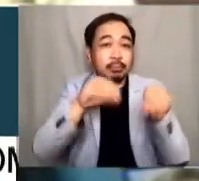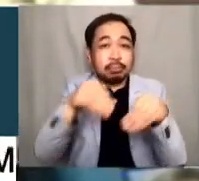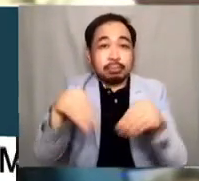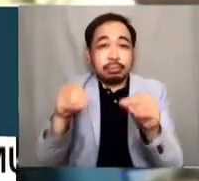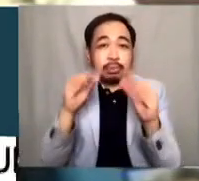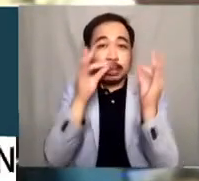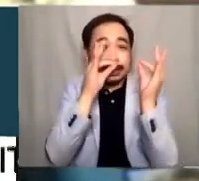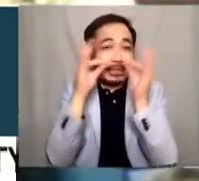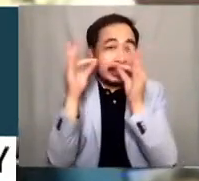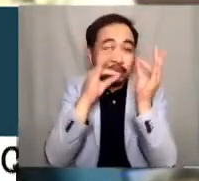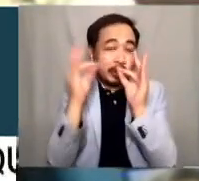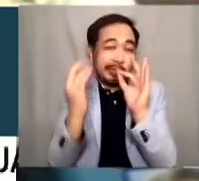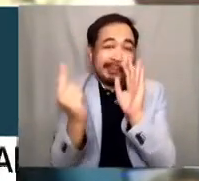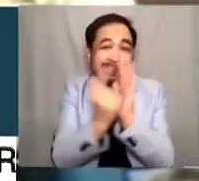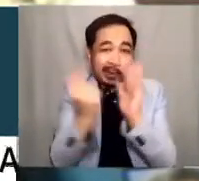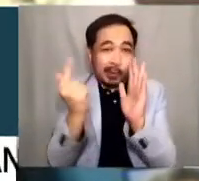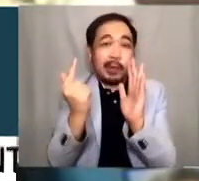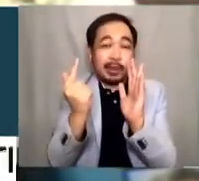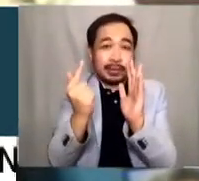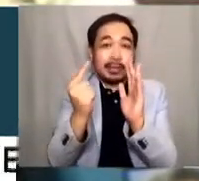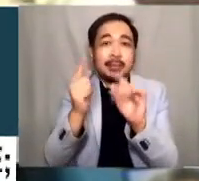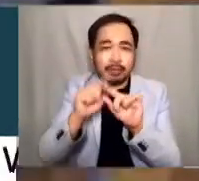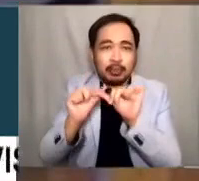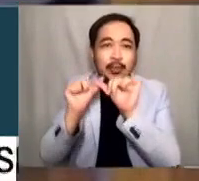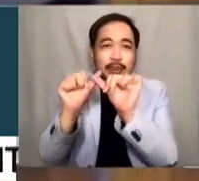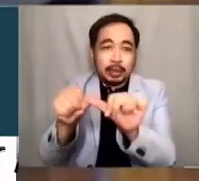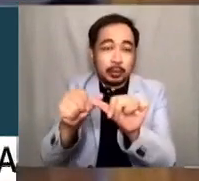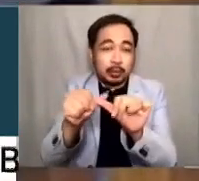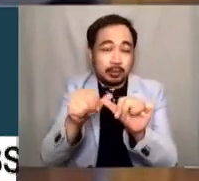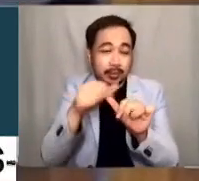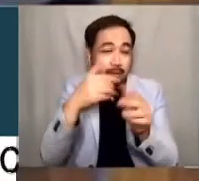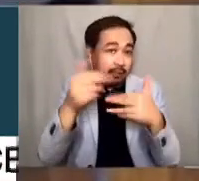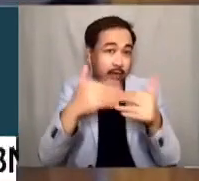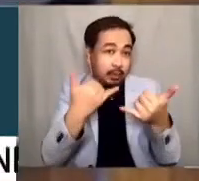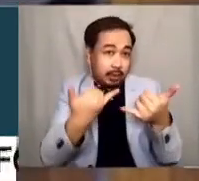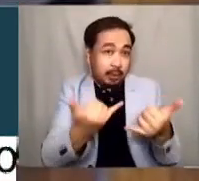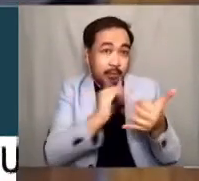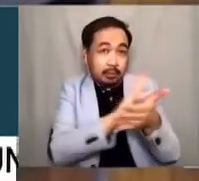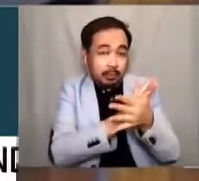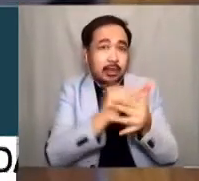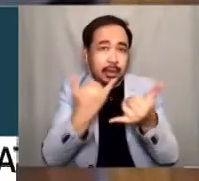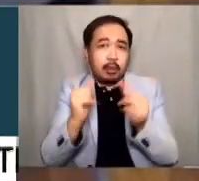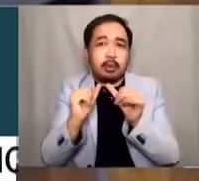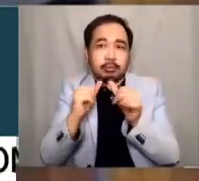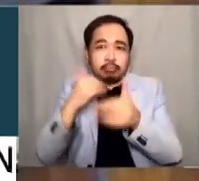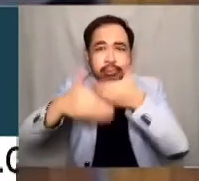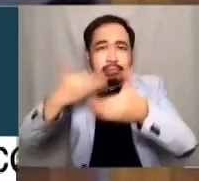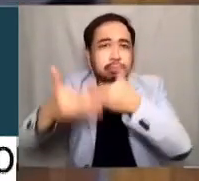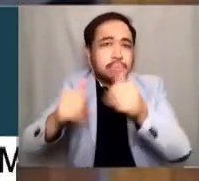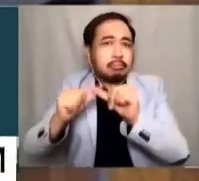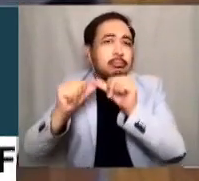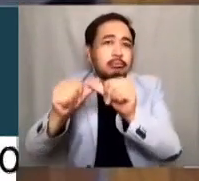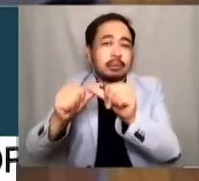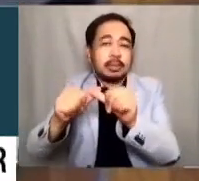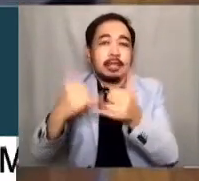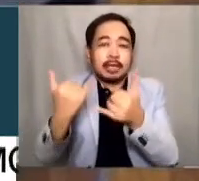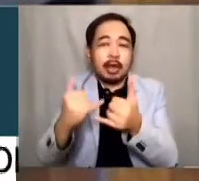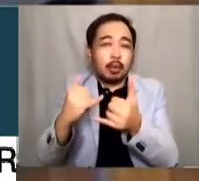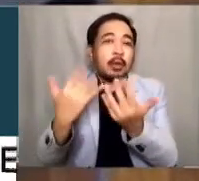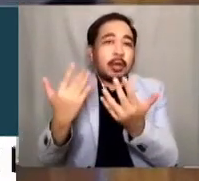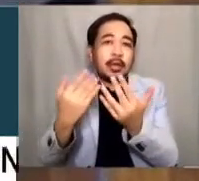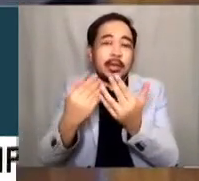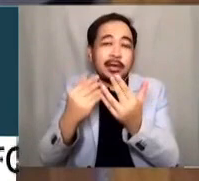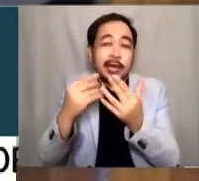of COVID-19 have stepped up their activities. The amount of shabu valued at millions